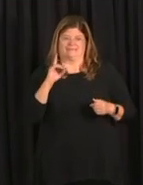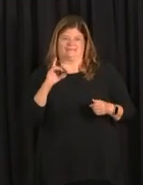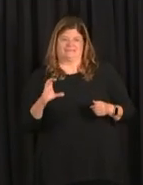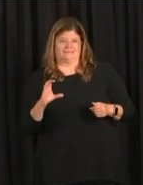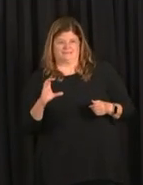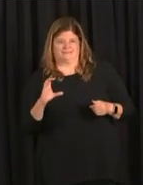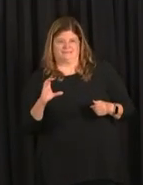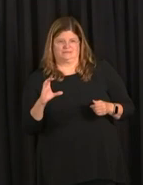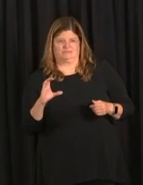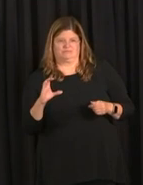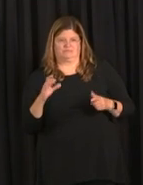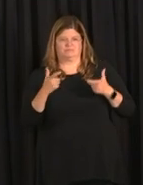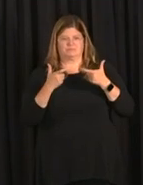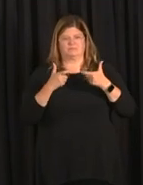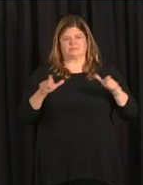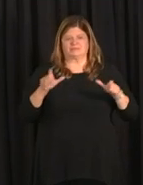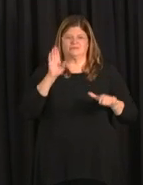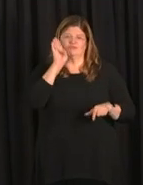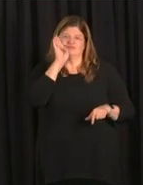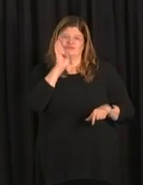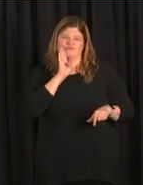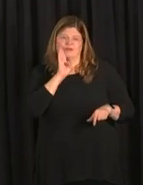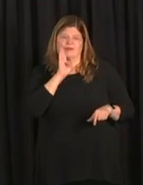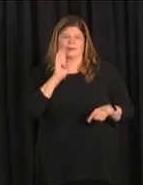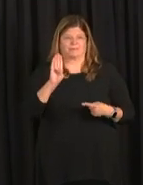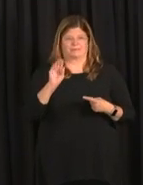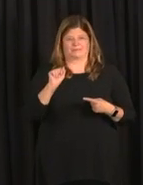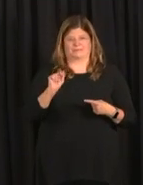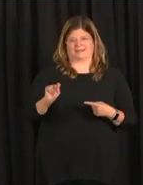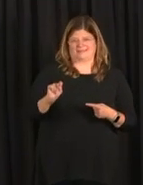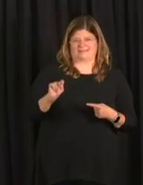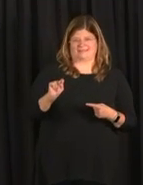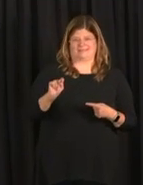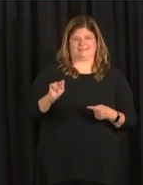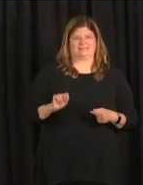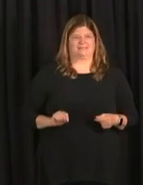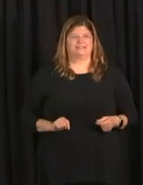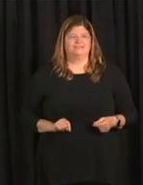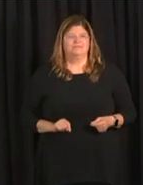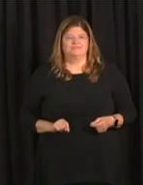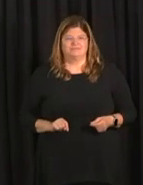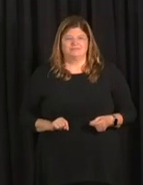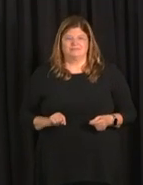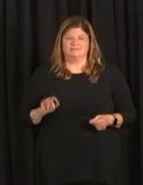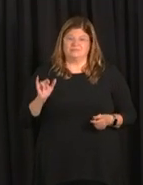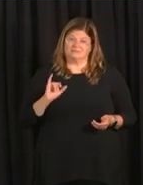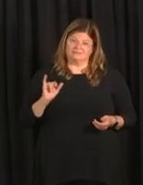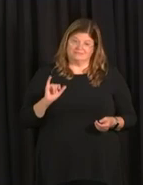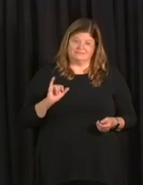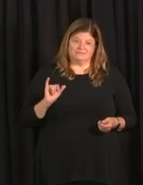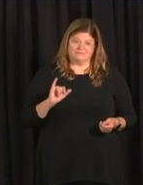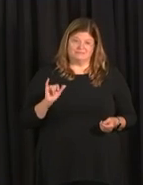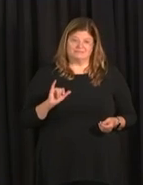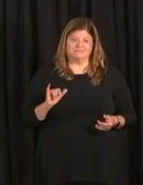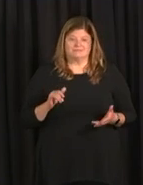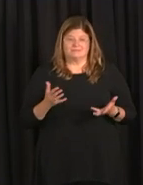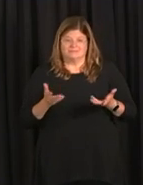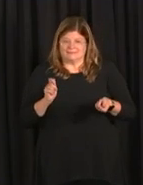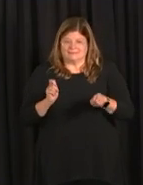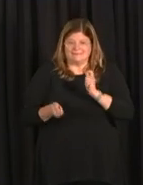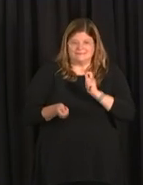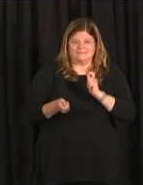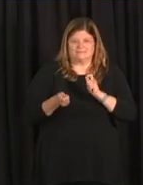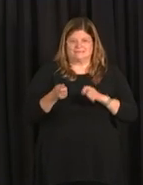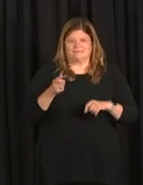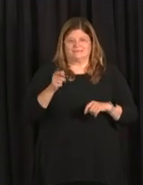fund managers for the retirement board, putting in permanent law the term requirements for